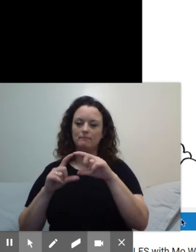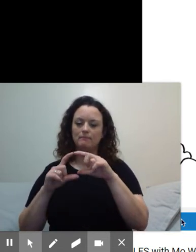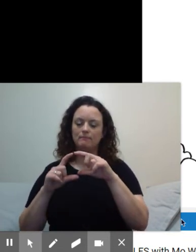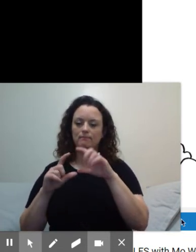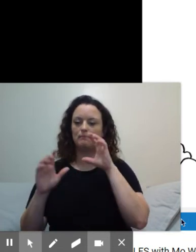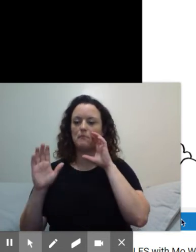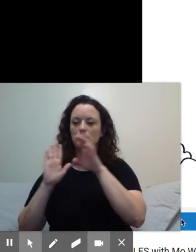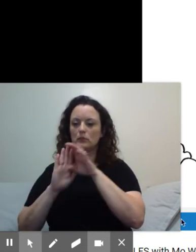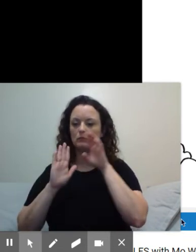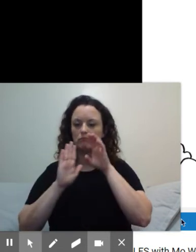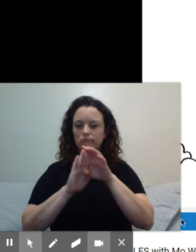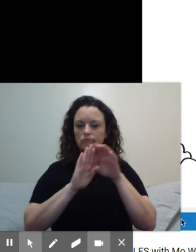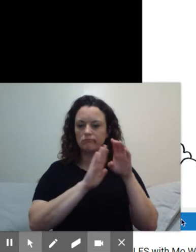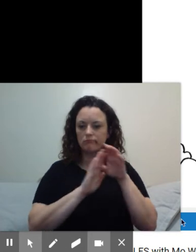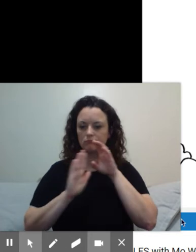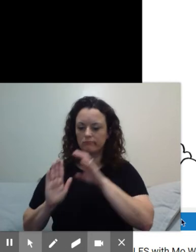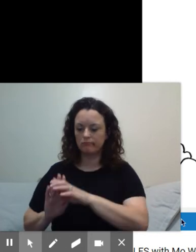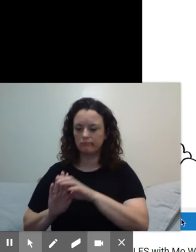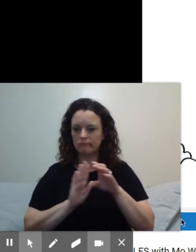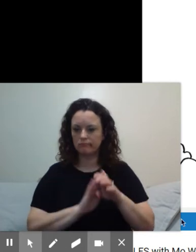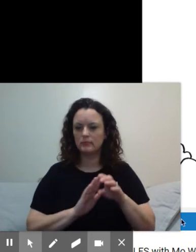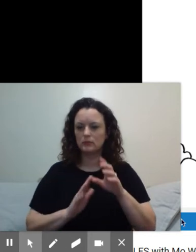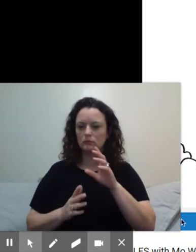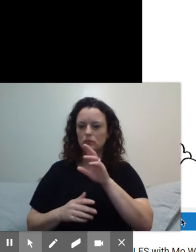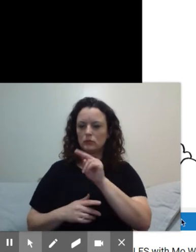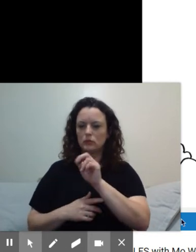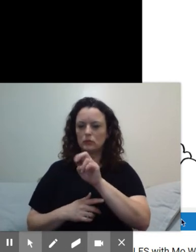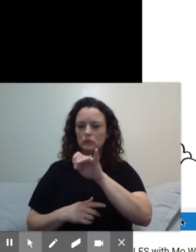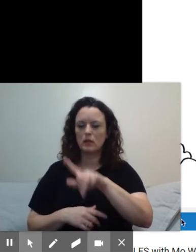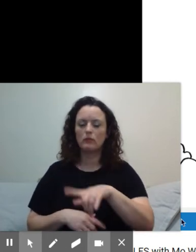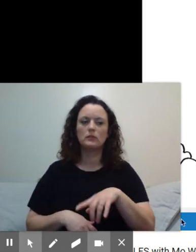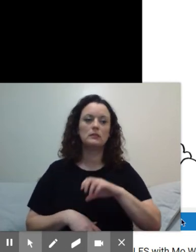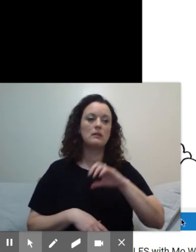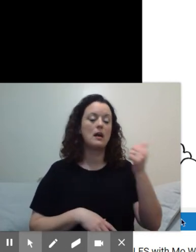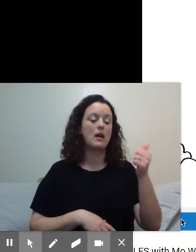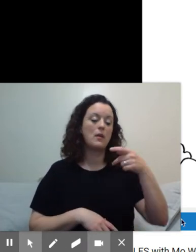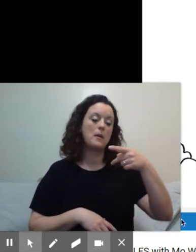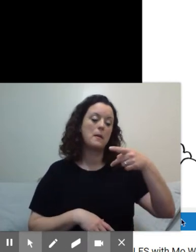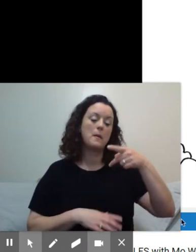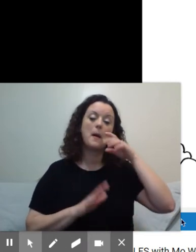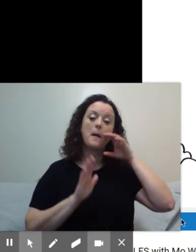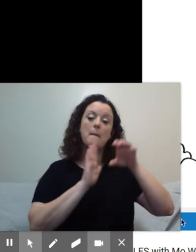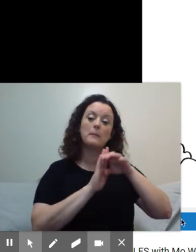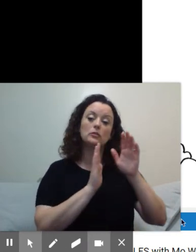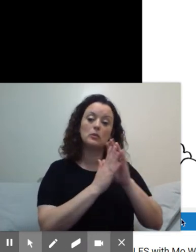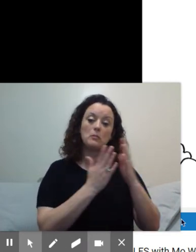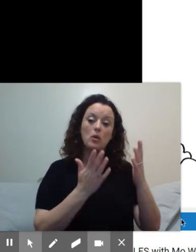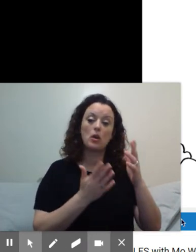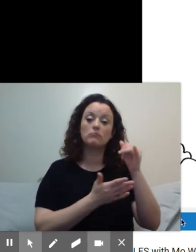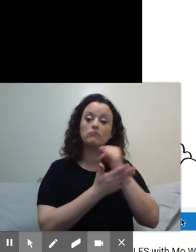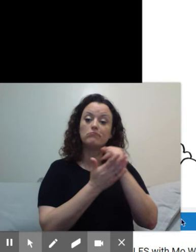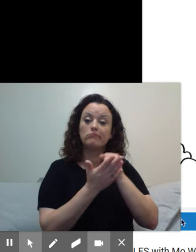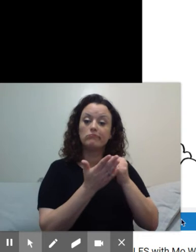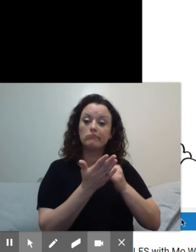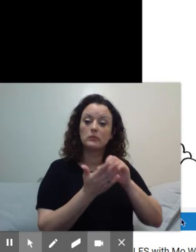I'm doing other picture books, illustrating other picture books for other authors as well.